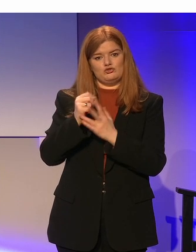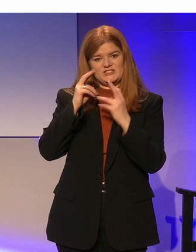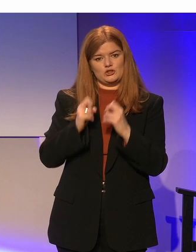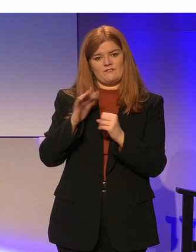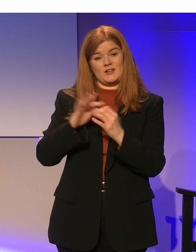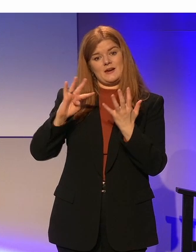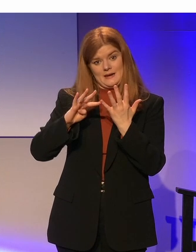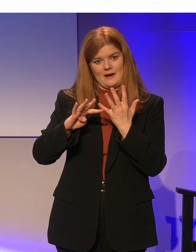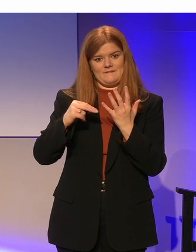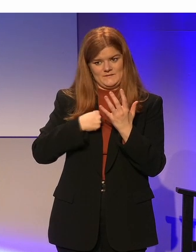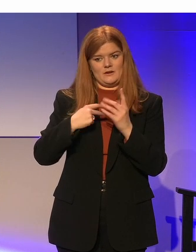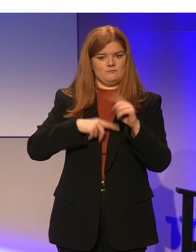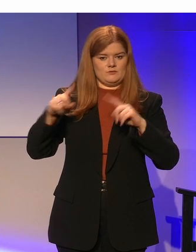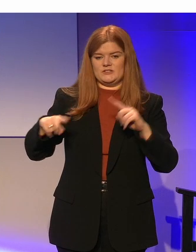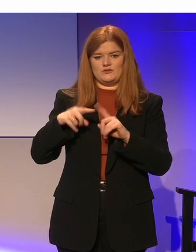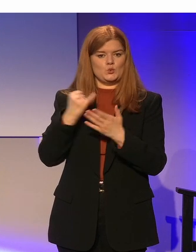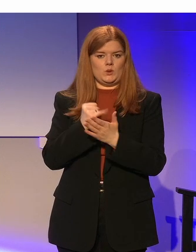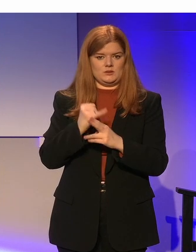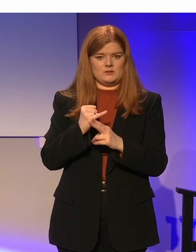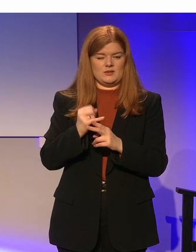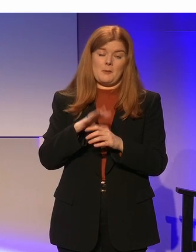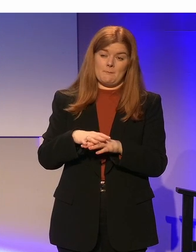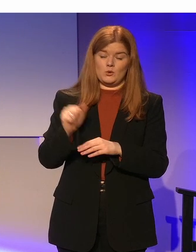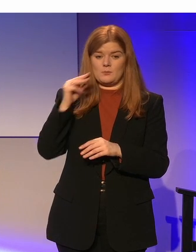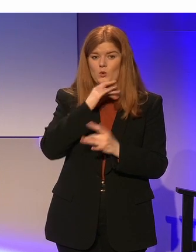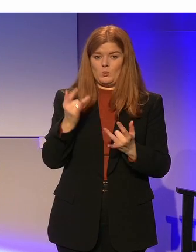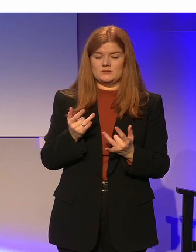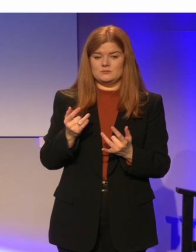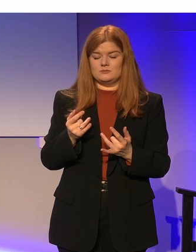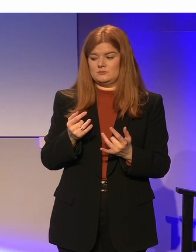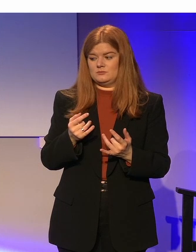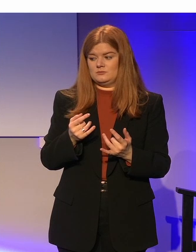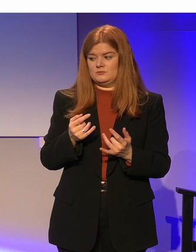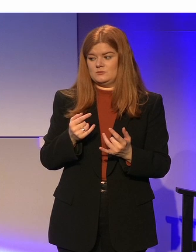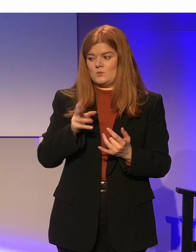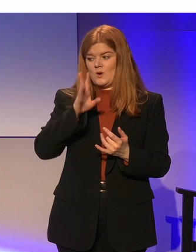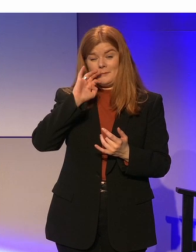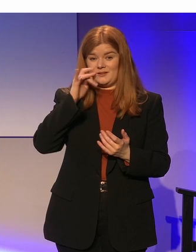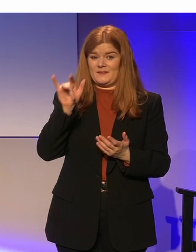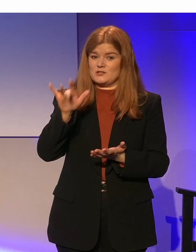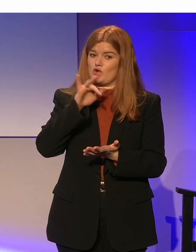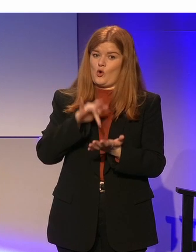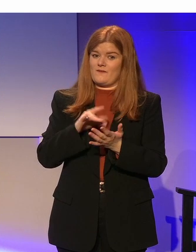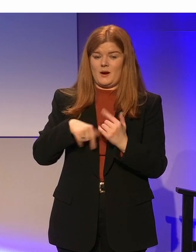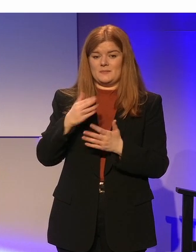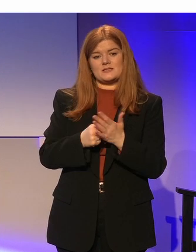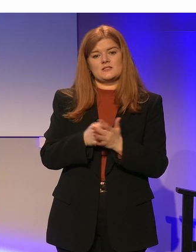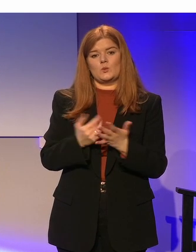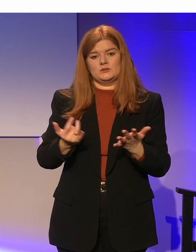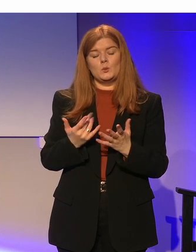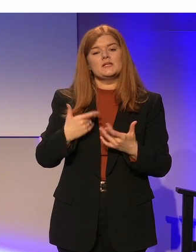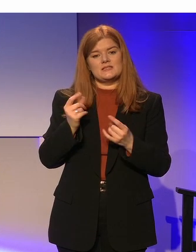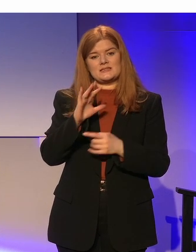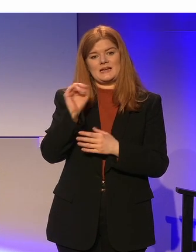of 9 very varied schools, and most importantly, because it's the core of the business,